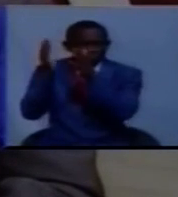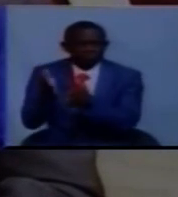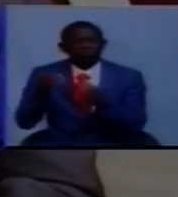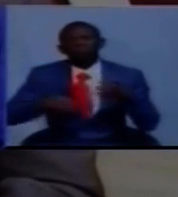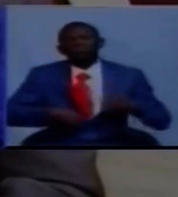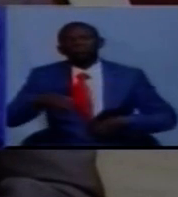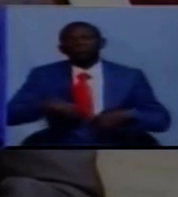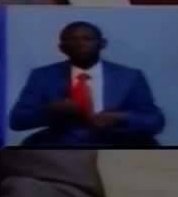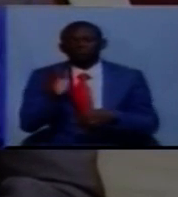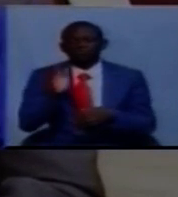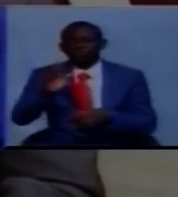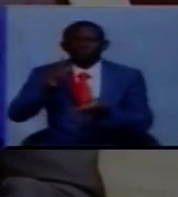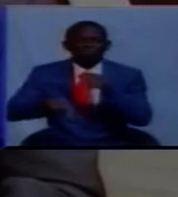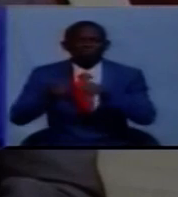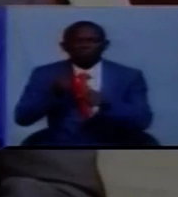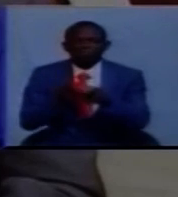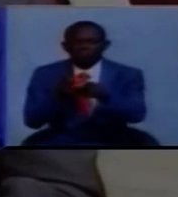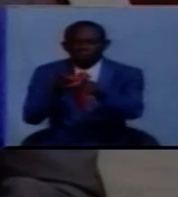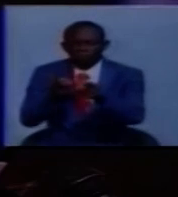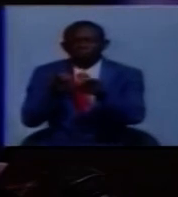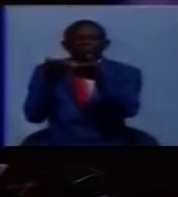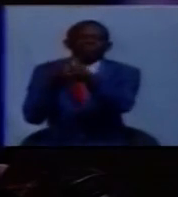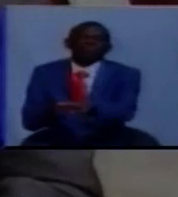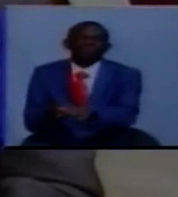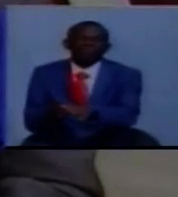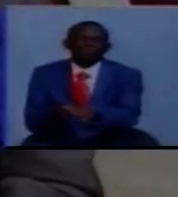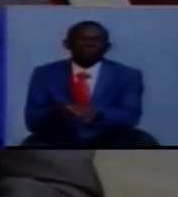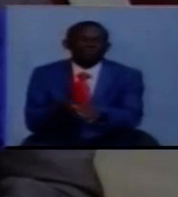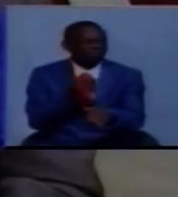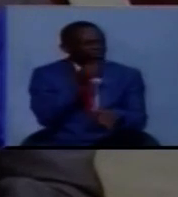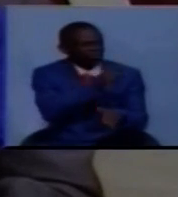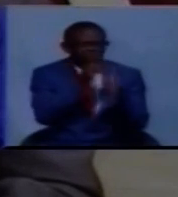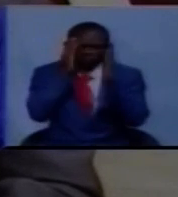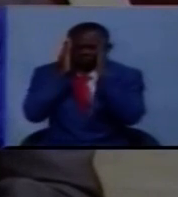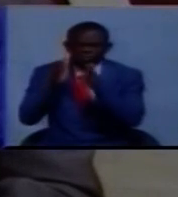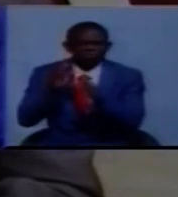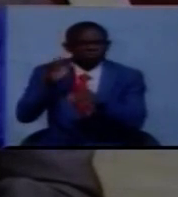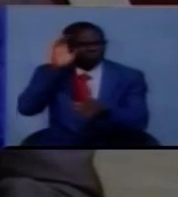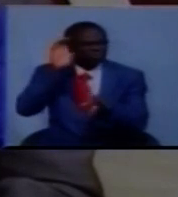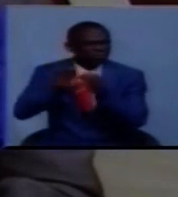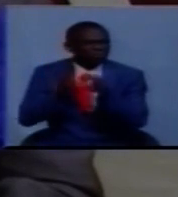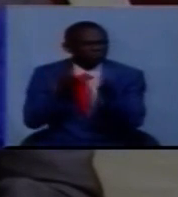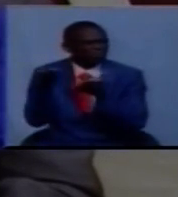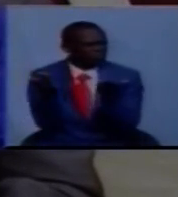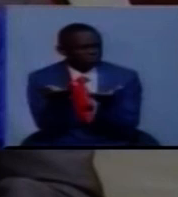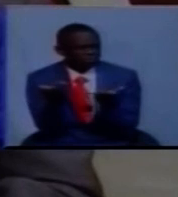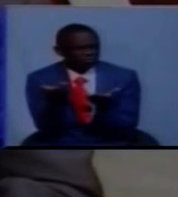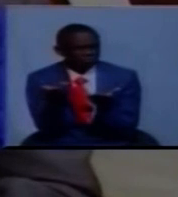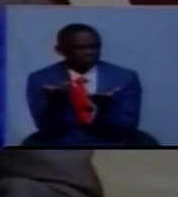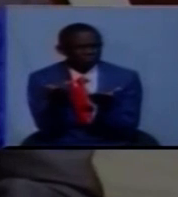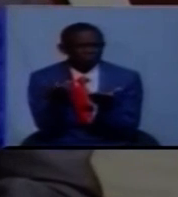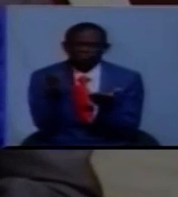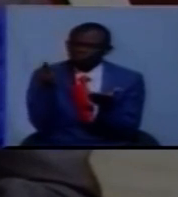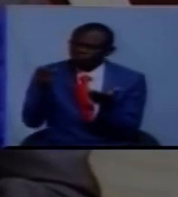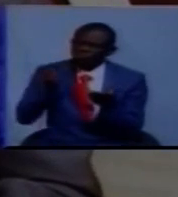of service were also raised even that time. You did not bother to listen. The issue was not the conditions of service in this matter. The